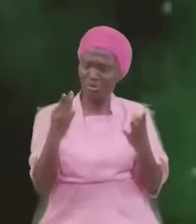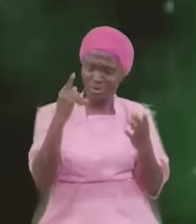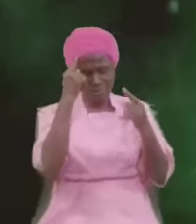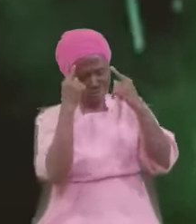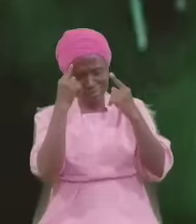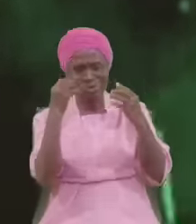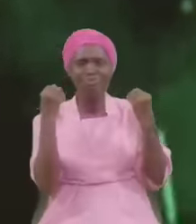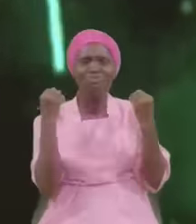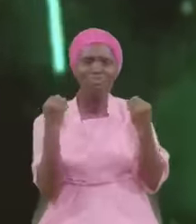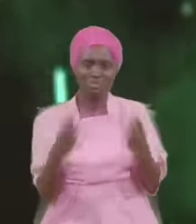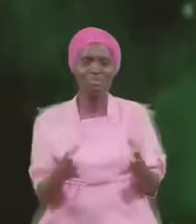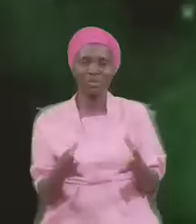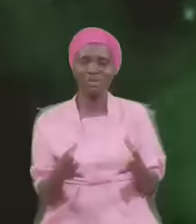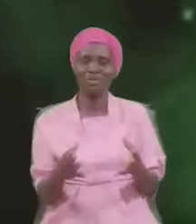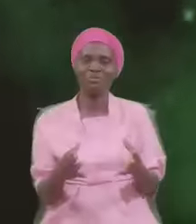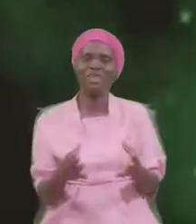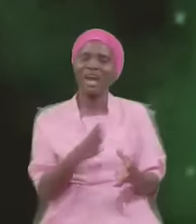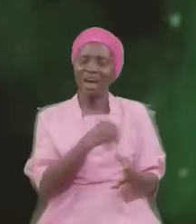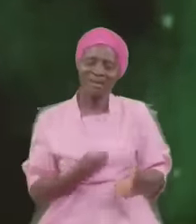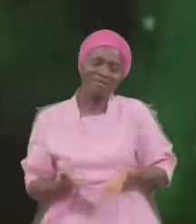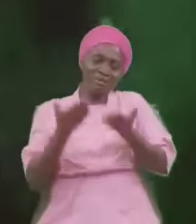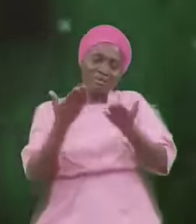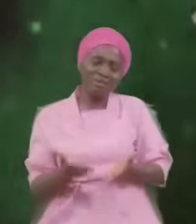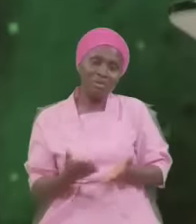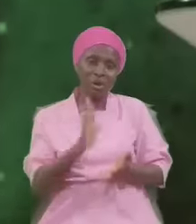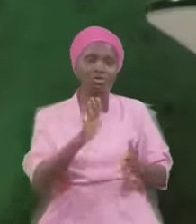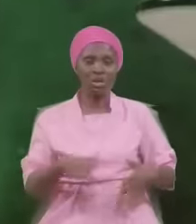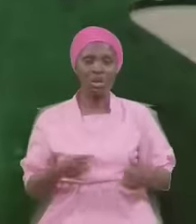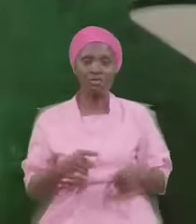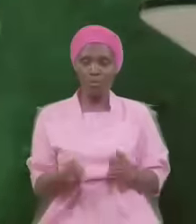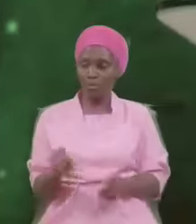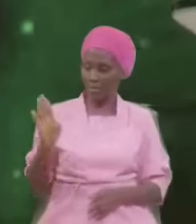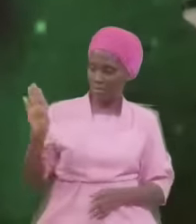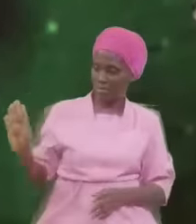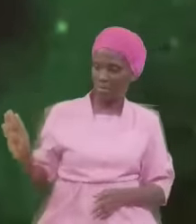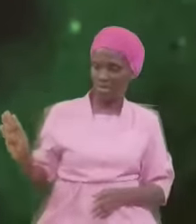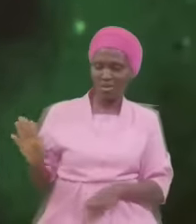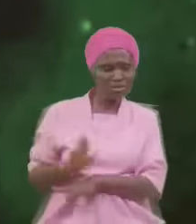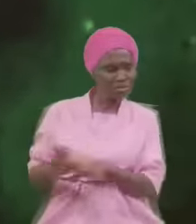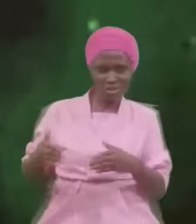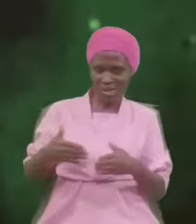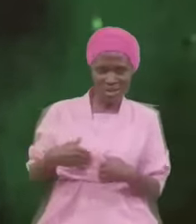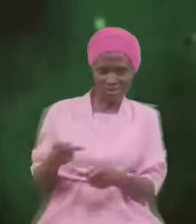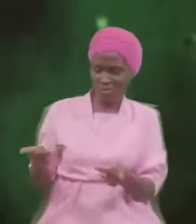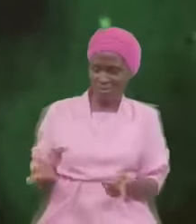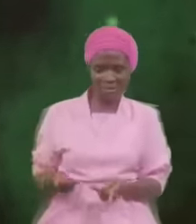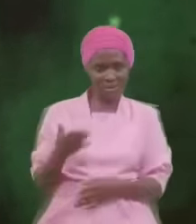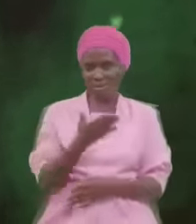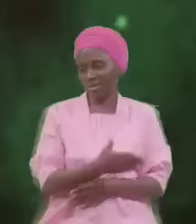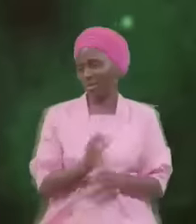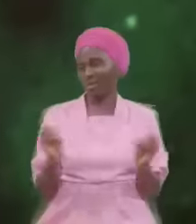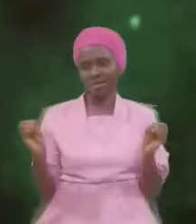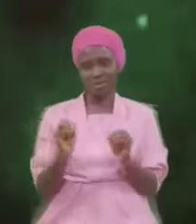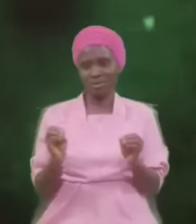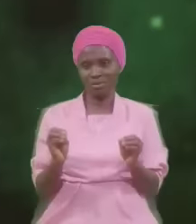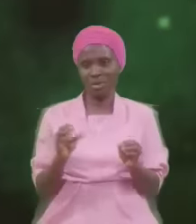much planning, and it's weighing down on your life. B does not have a place there. And so, and